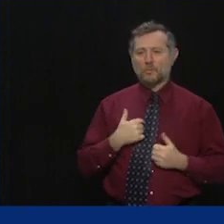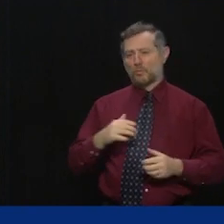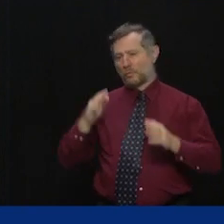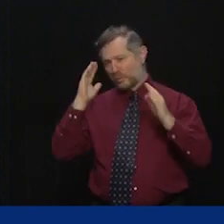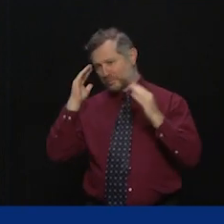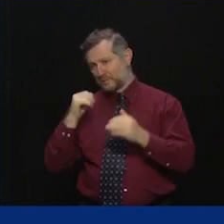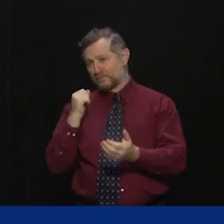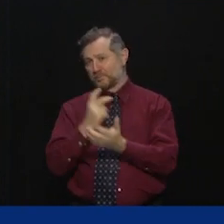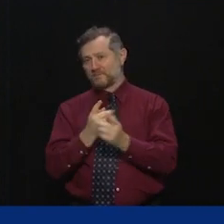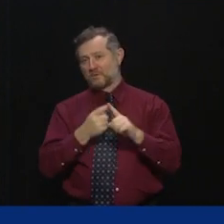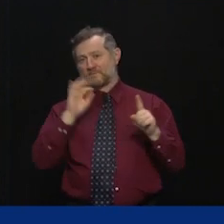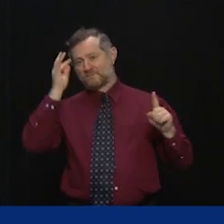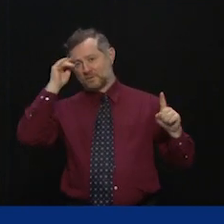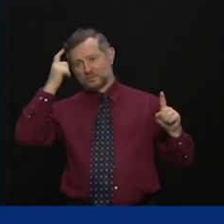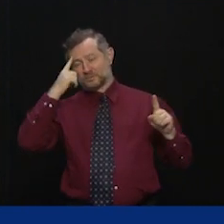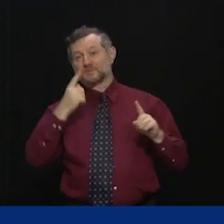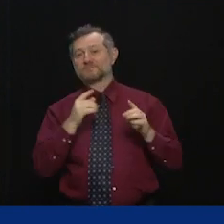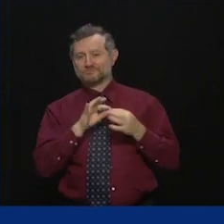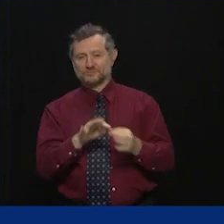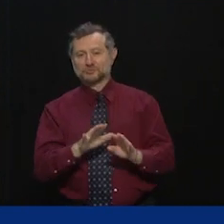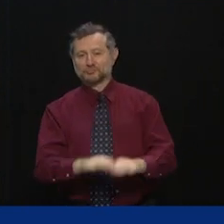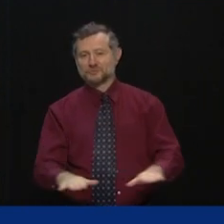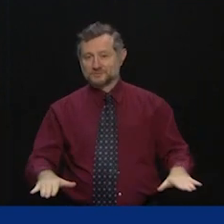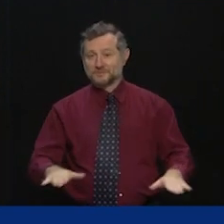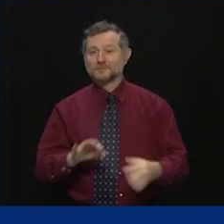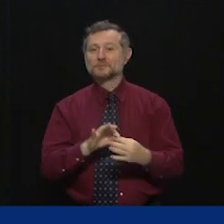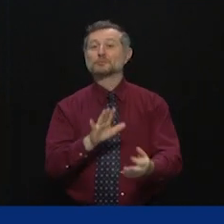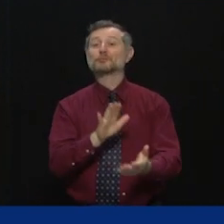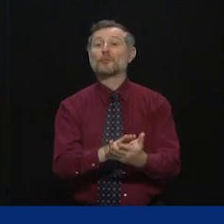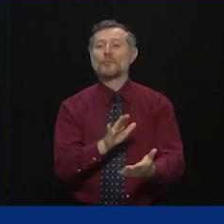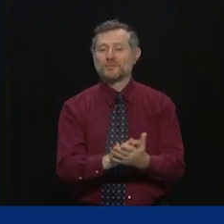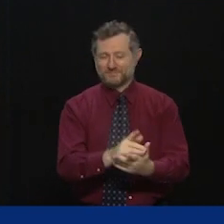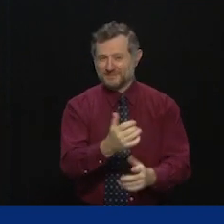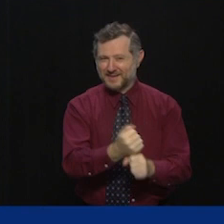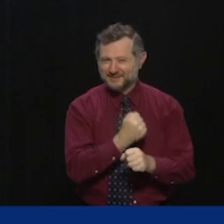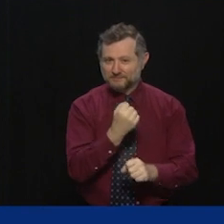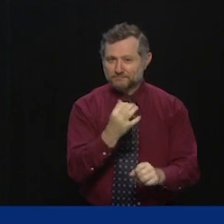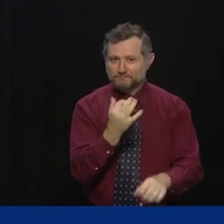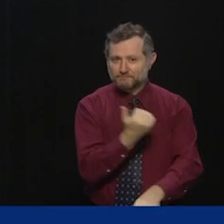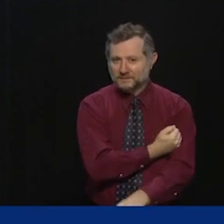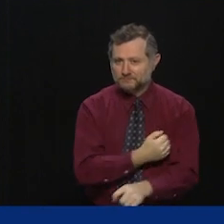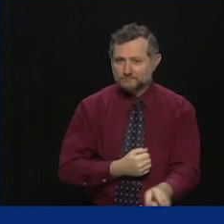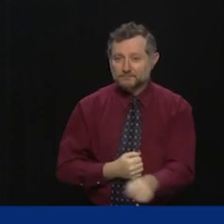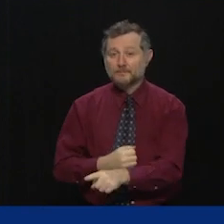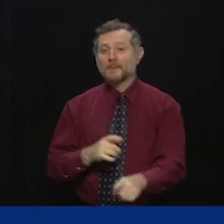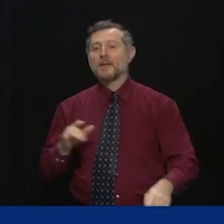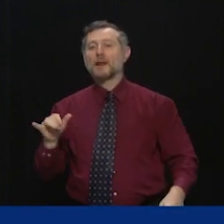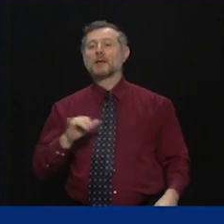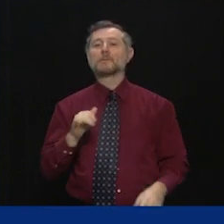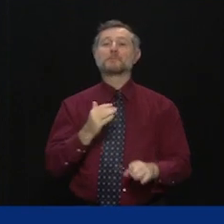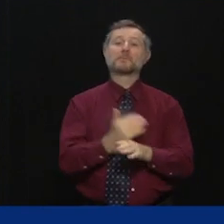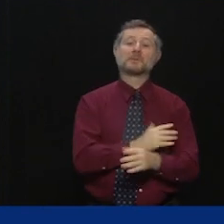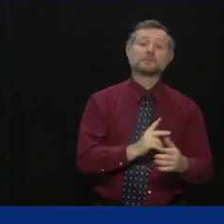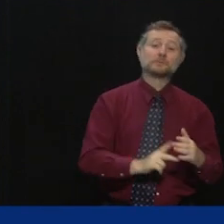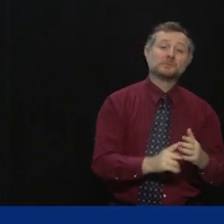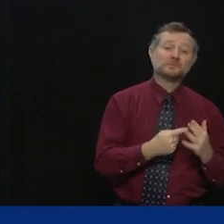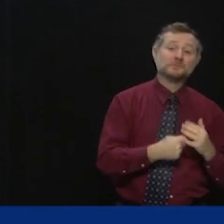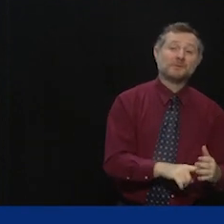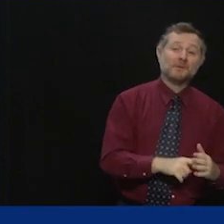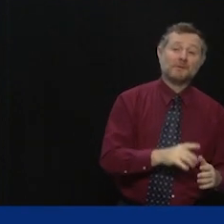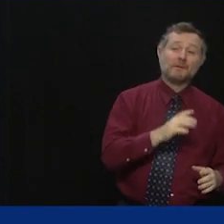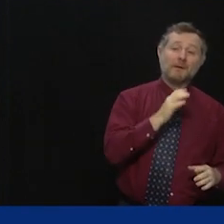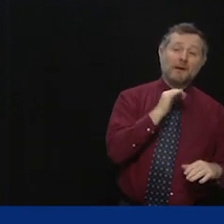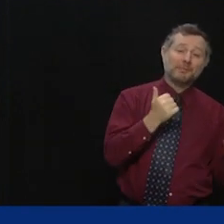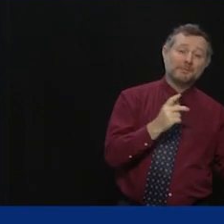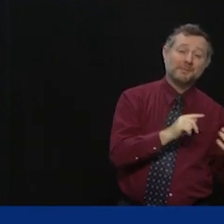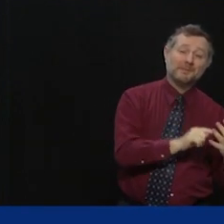government for children in schools to be able to get vaccinated, just like they do to be able to head off to kindergarten. They have to be vaccinated. We'll add one